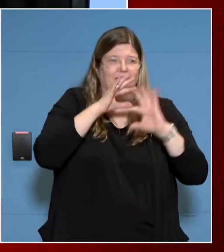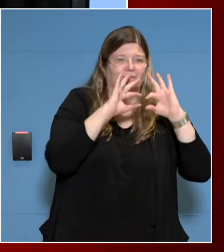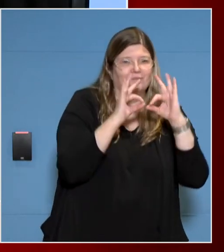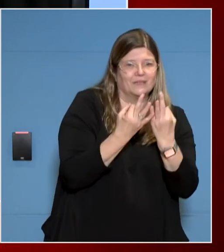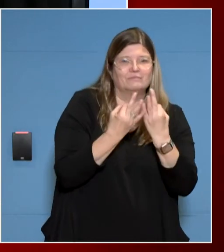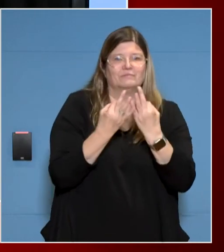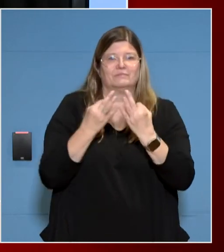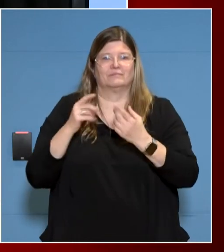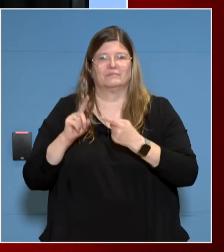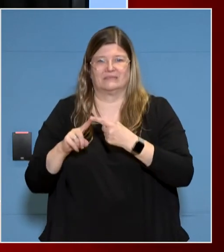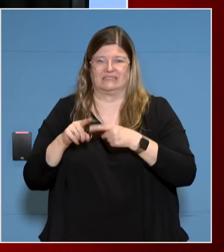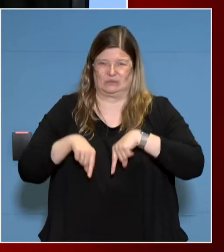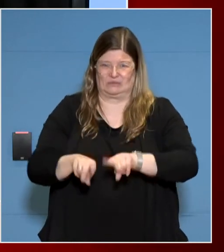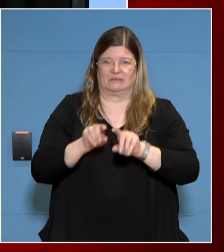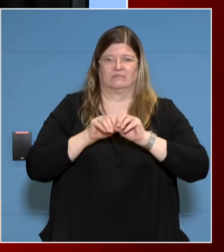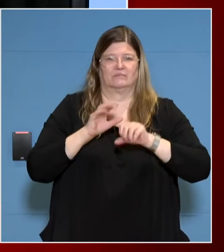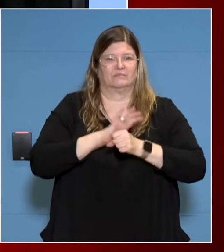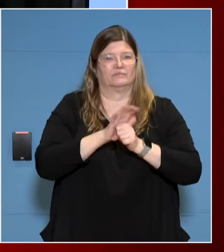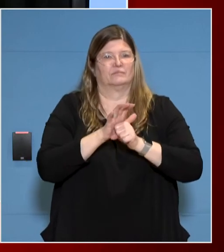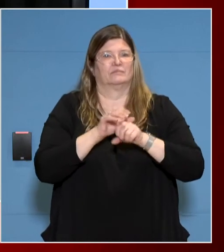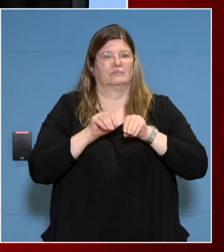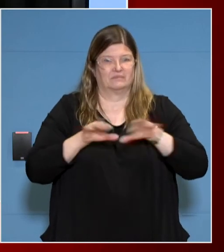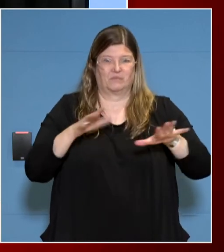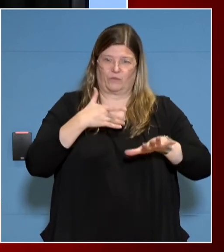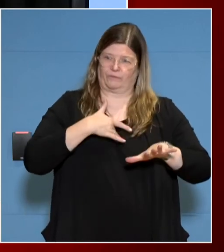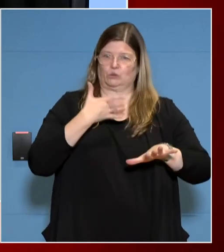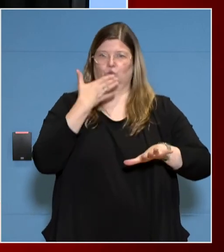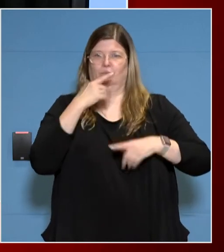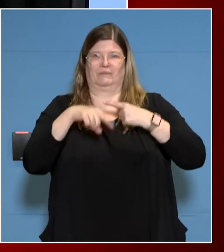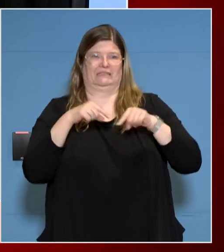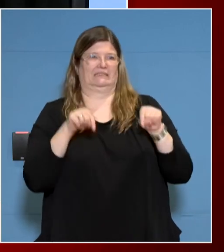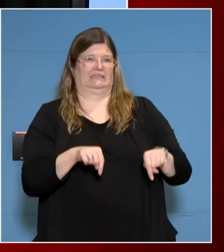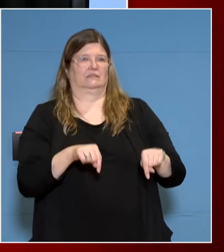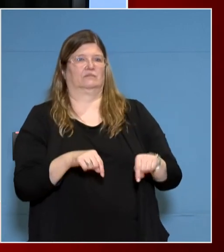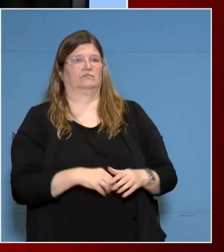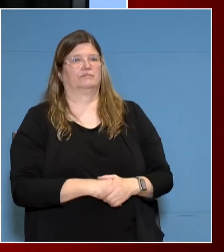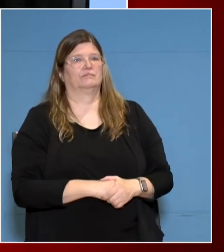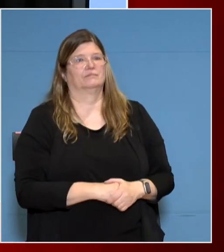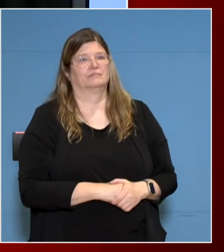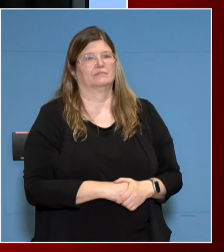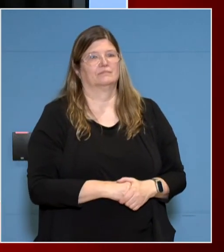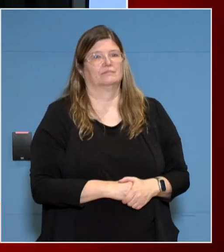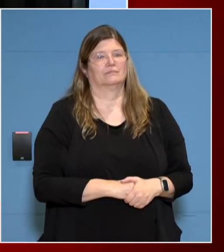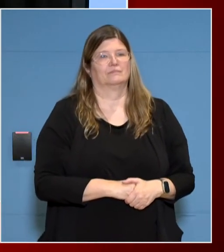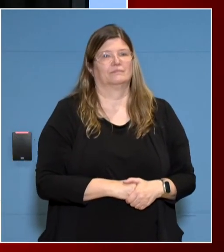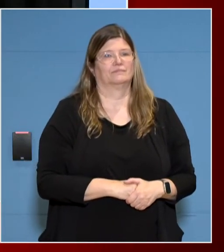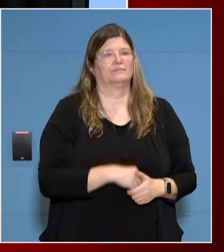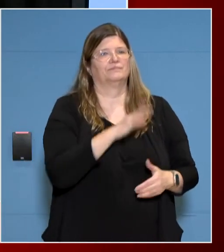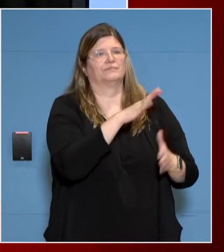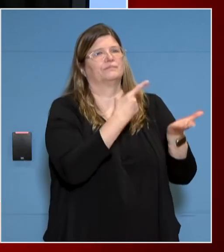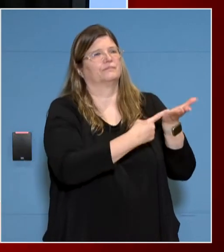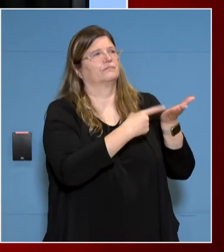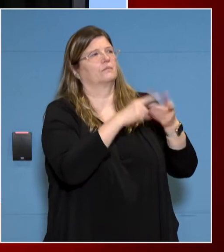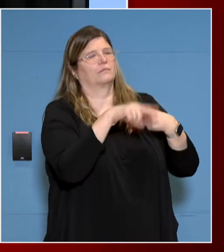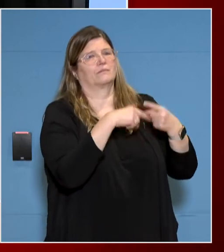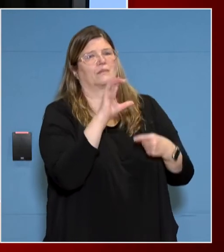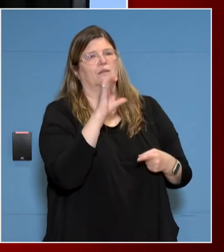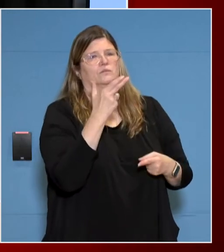pandemic. And I feel very, very good about that. I've talked to a lot of charter leaders who have been looking specifically